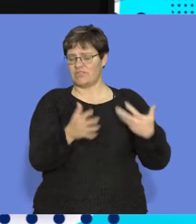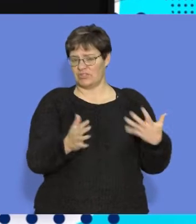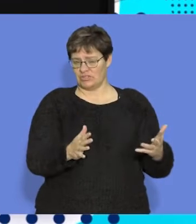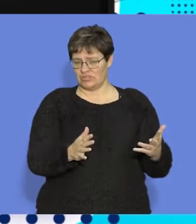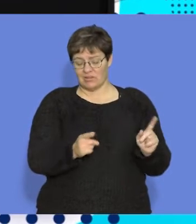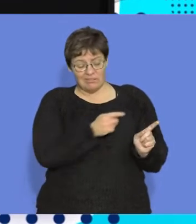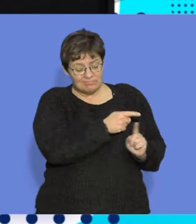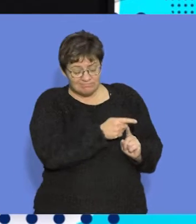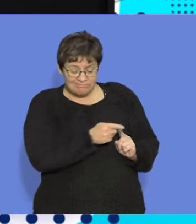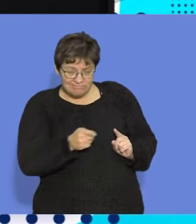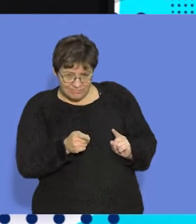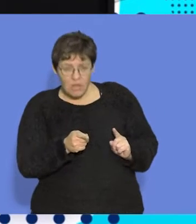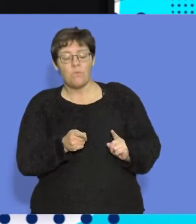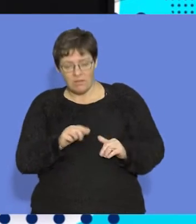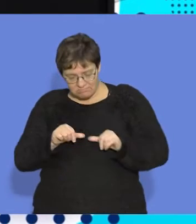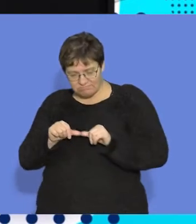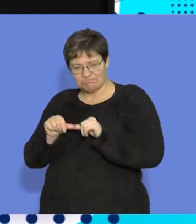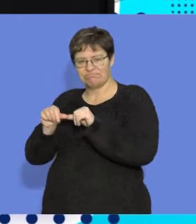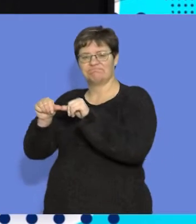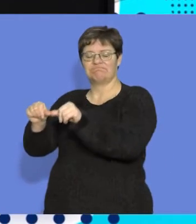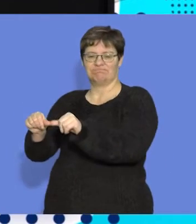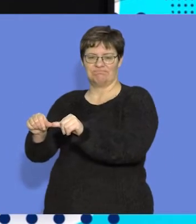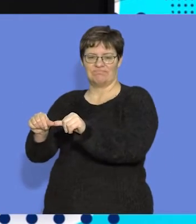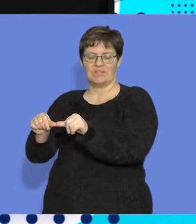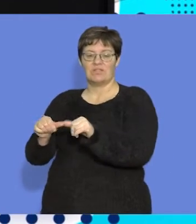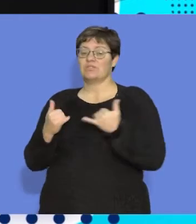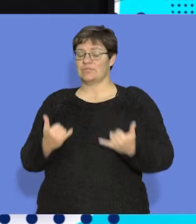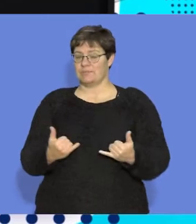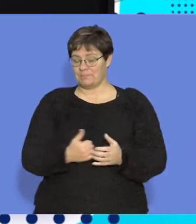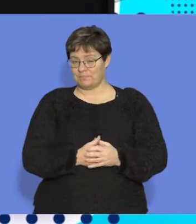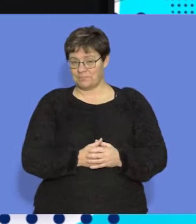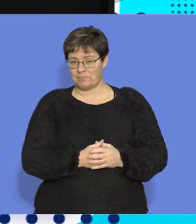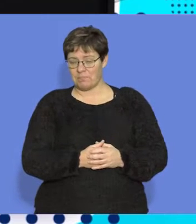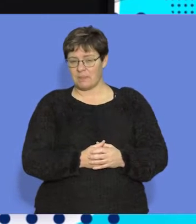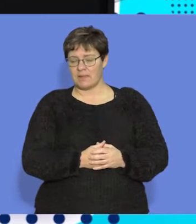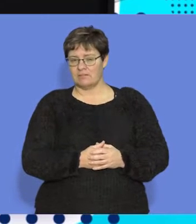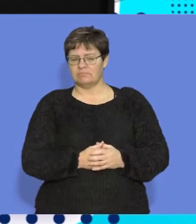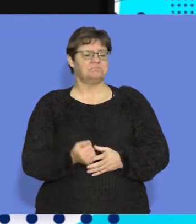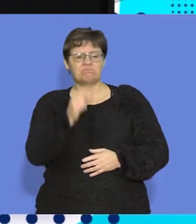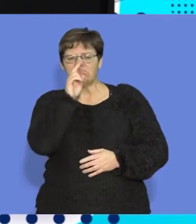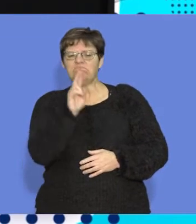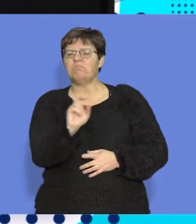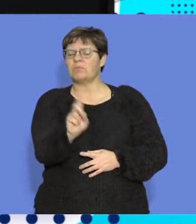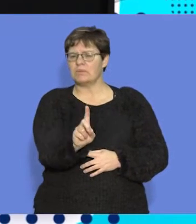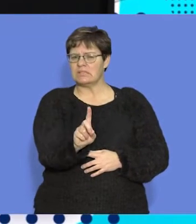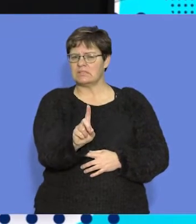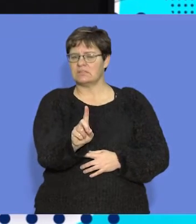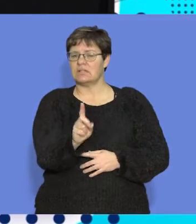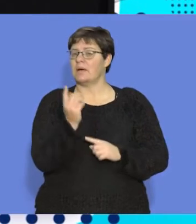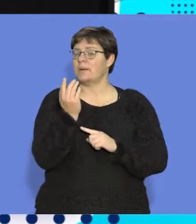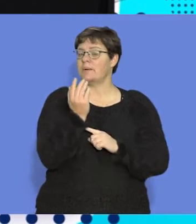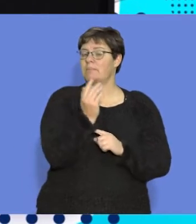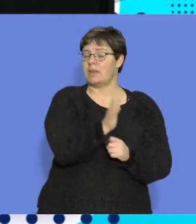building on those aspects with what we are going to do today. We've already looked at plant